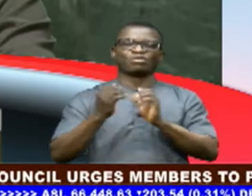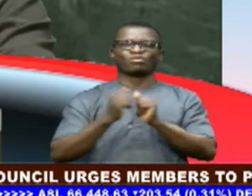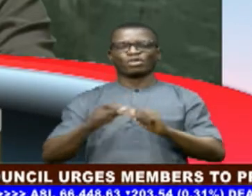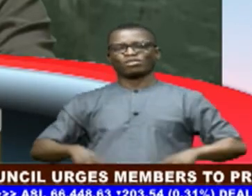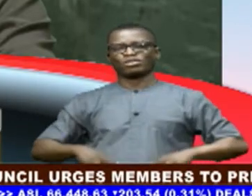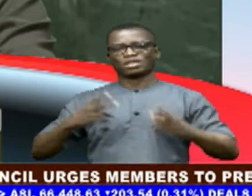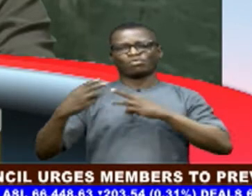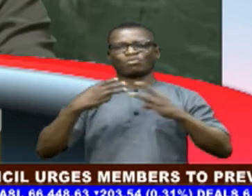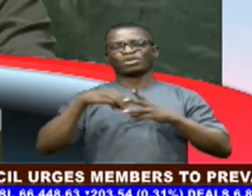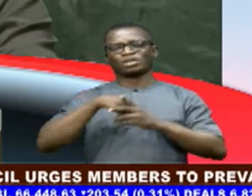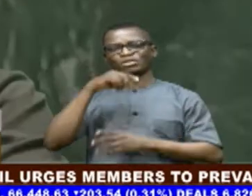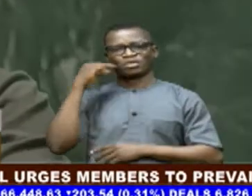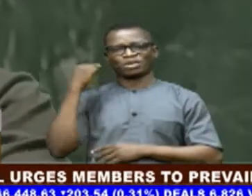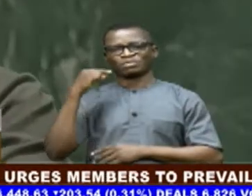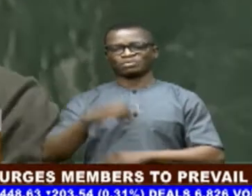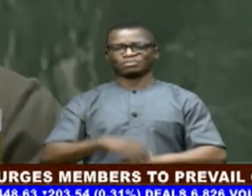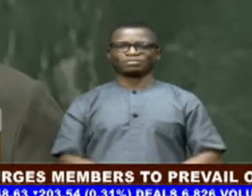Mohammed has details.